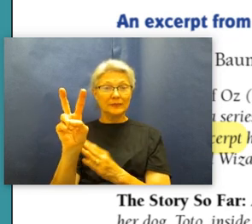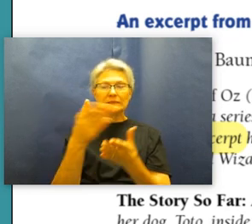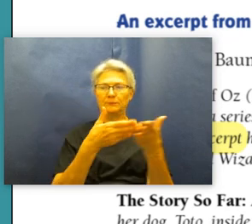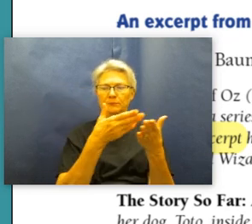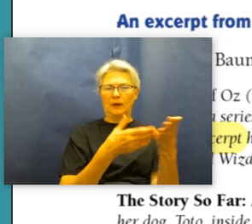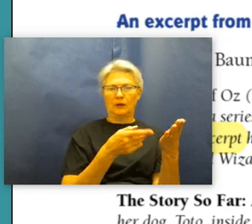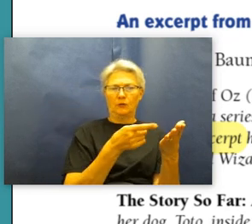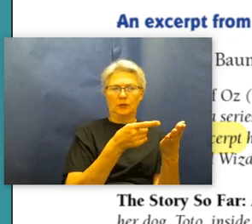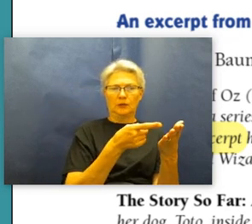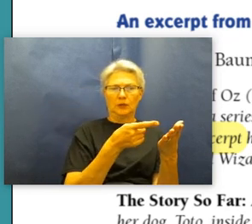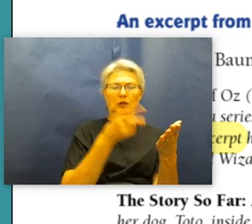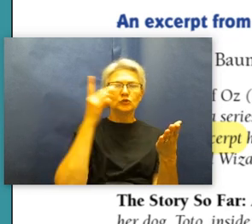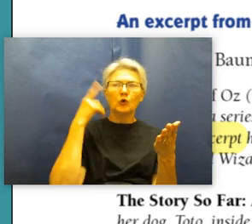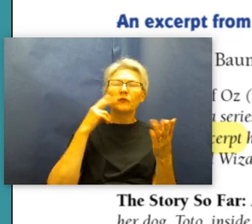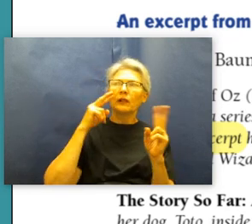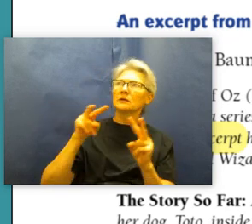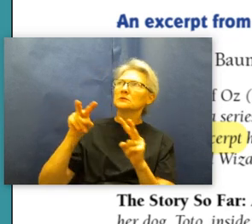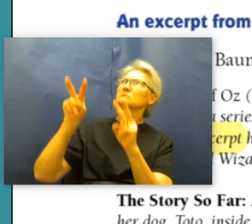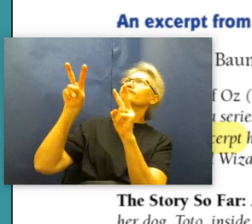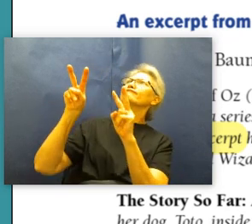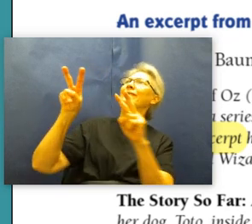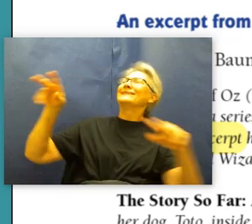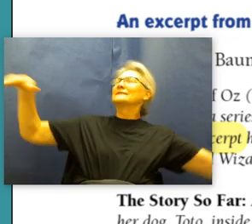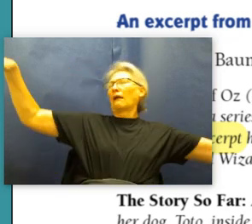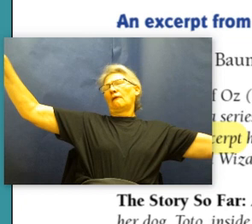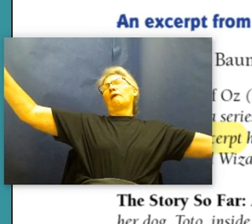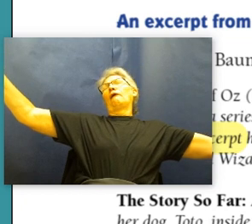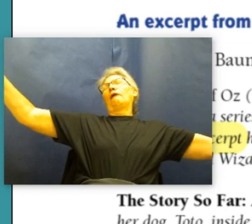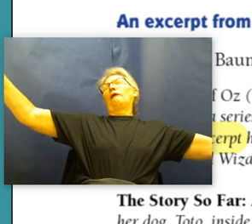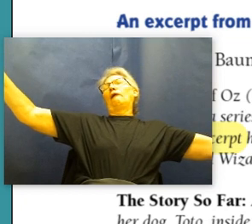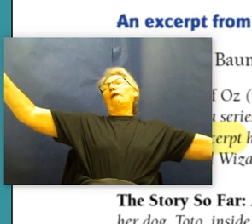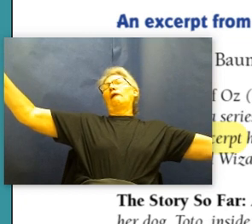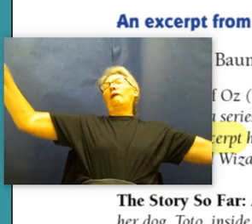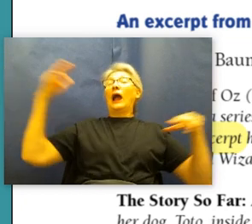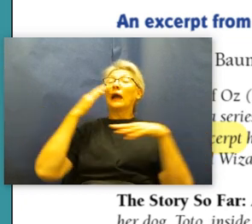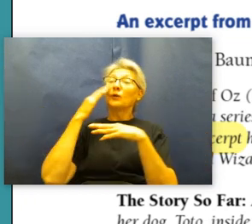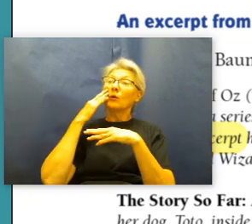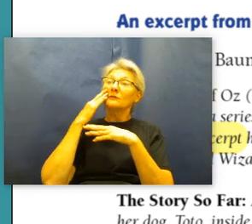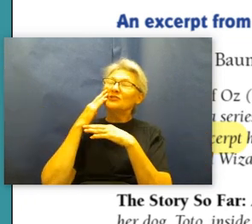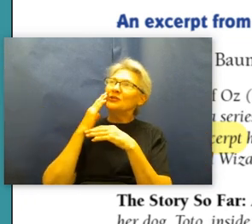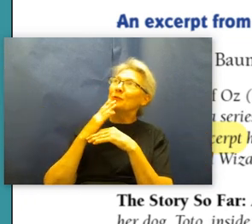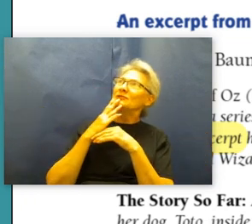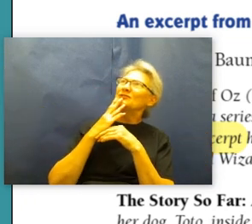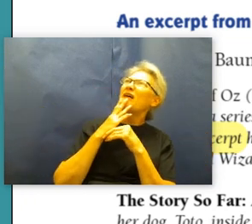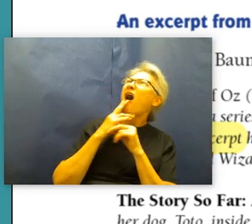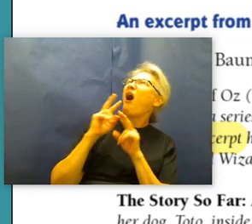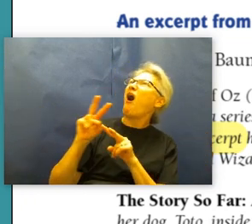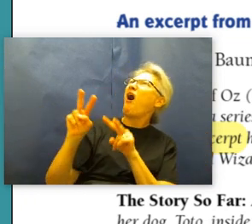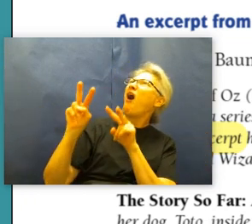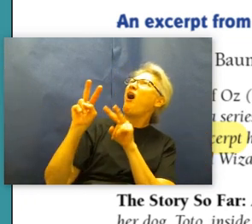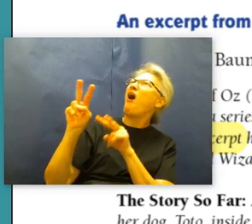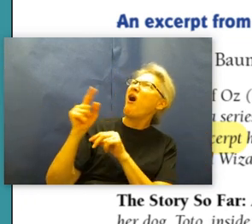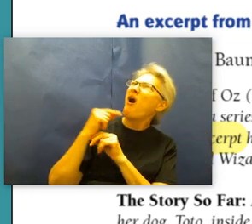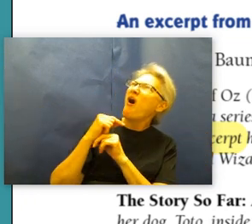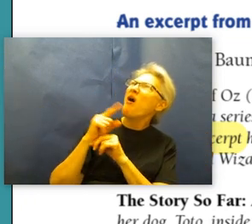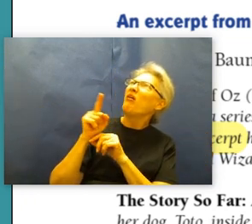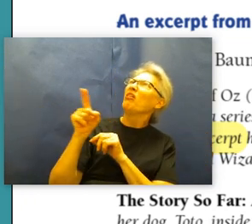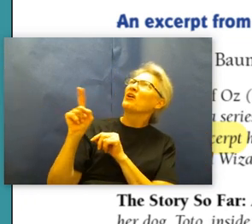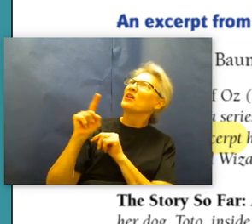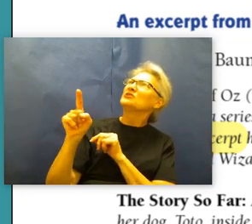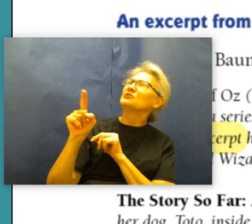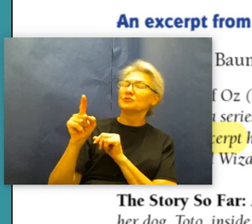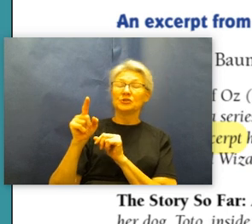part where she looks up at the scarecrow, and I know that she was admiring the work that the scarecrow had on him. So I thought